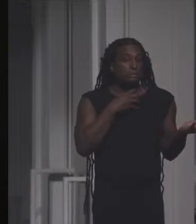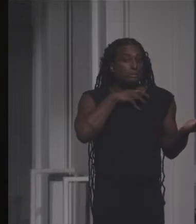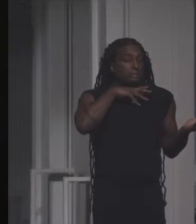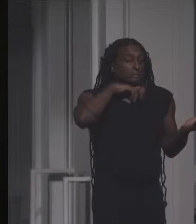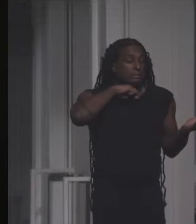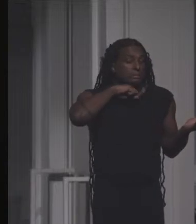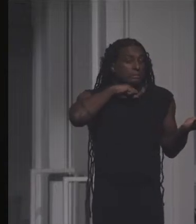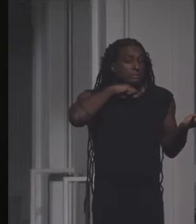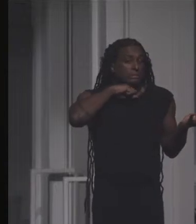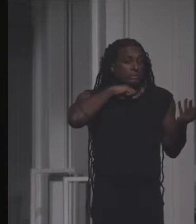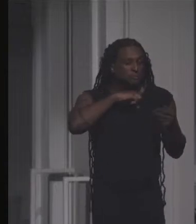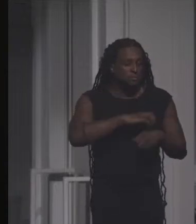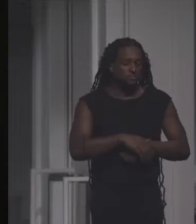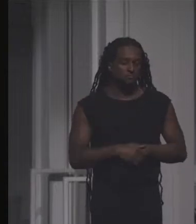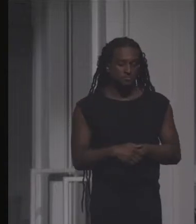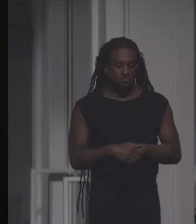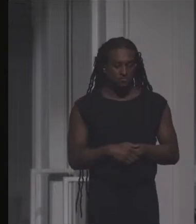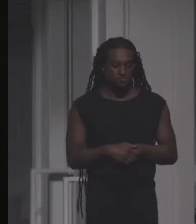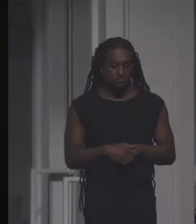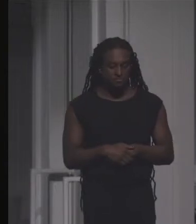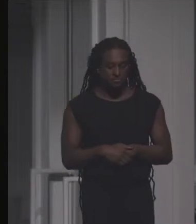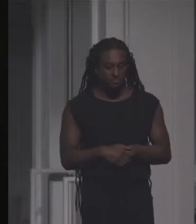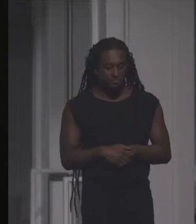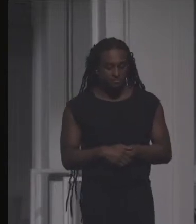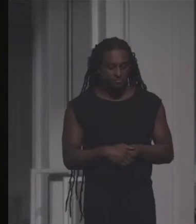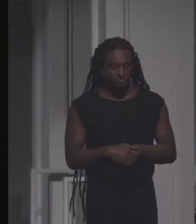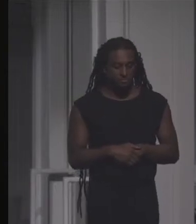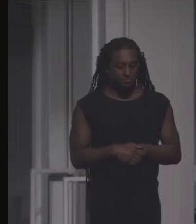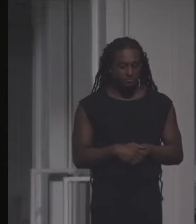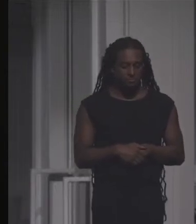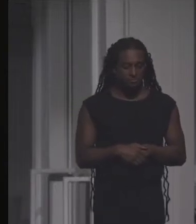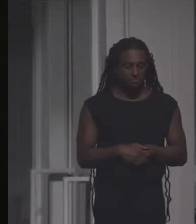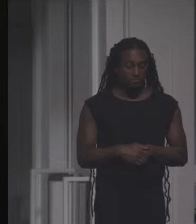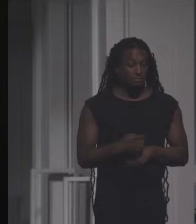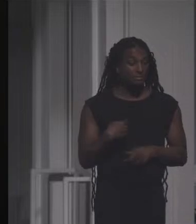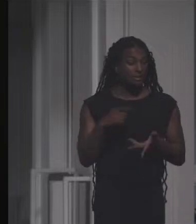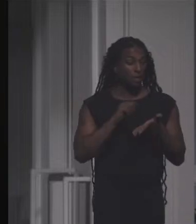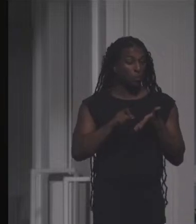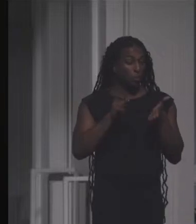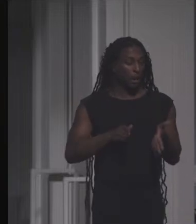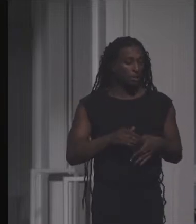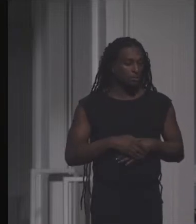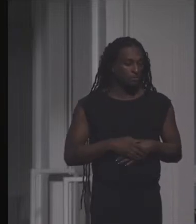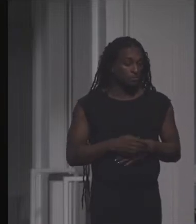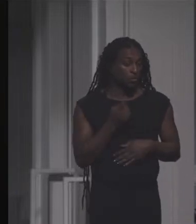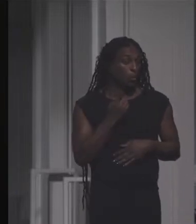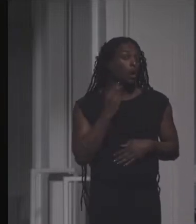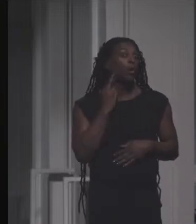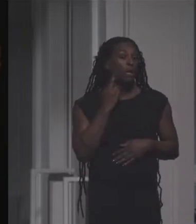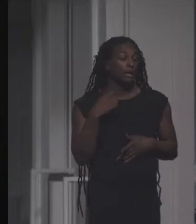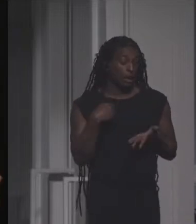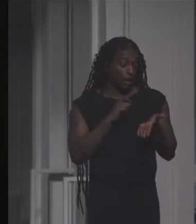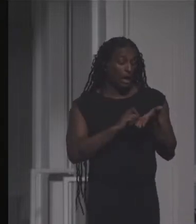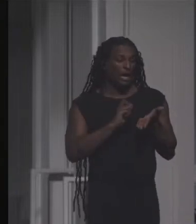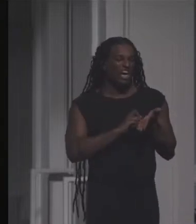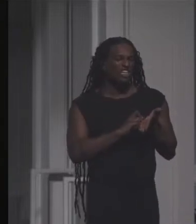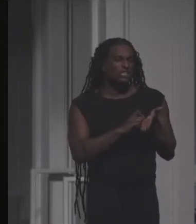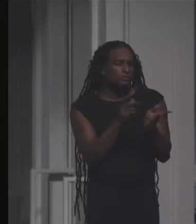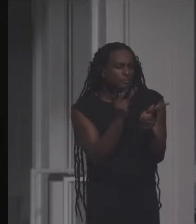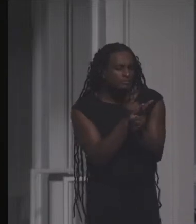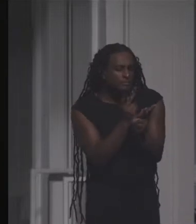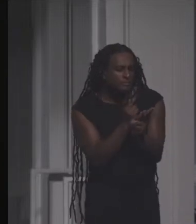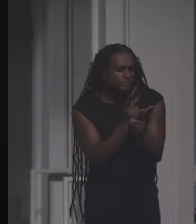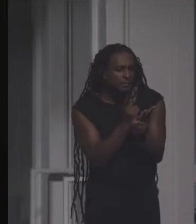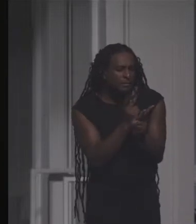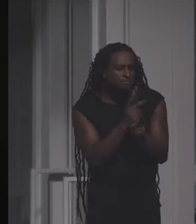I'm a writer. One of the reasons I write is to find out. So, in one sense, you